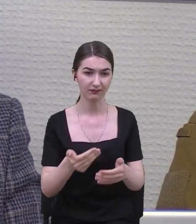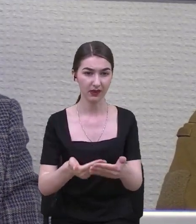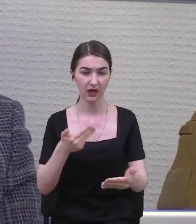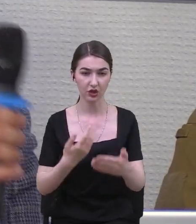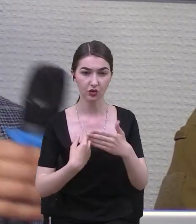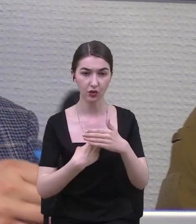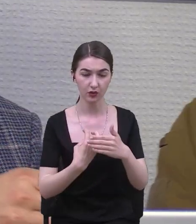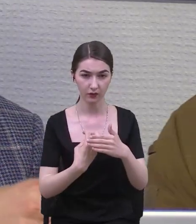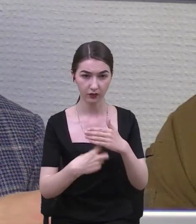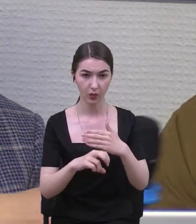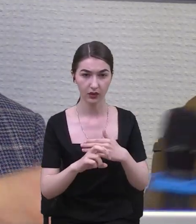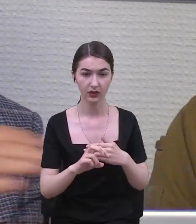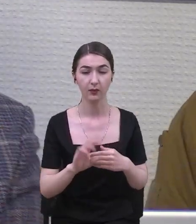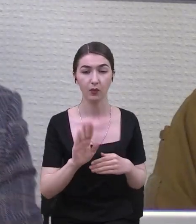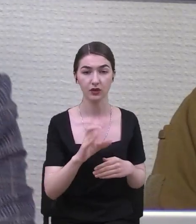on my end.